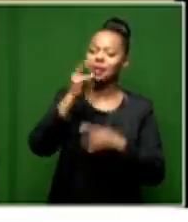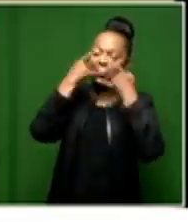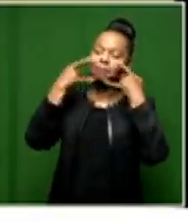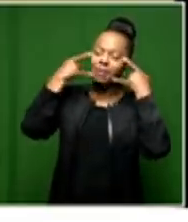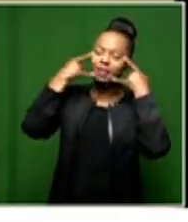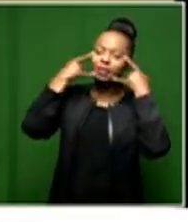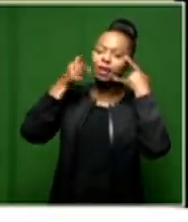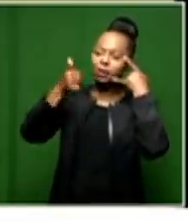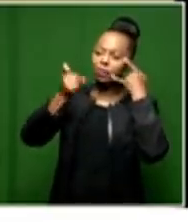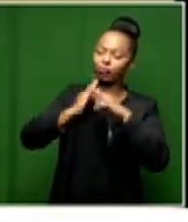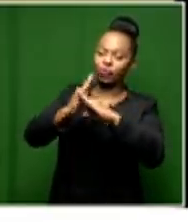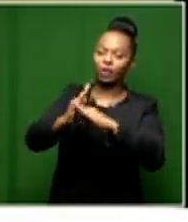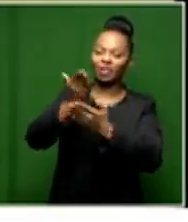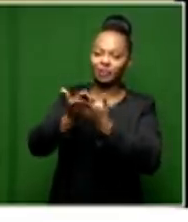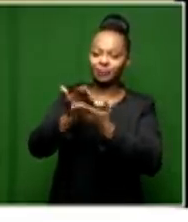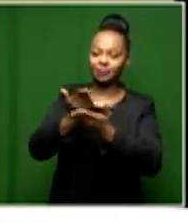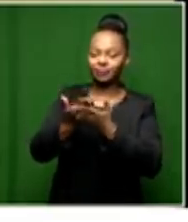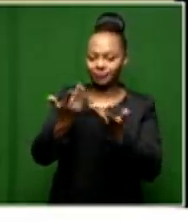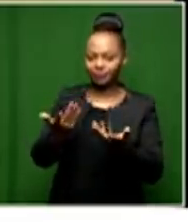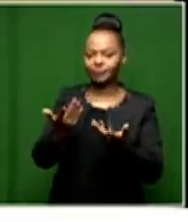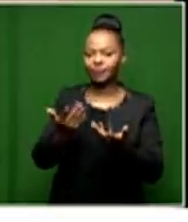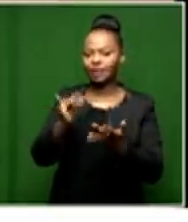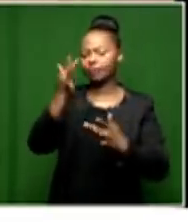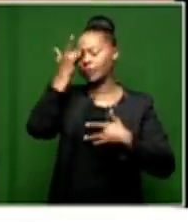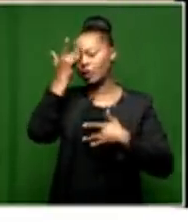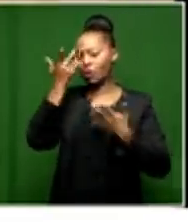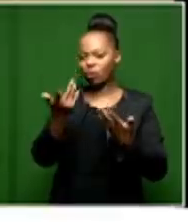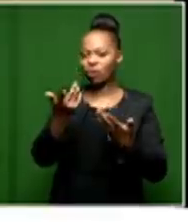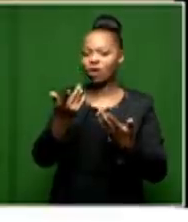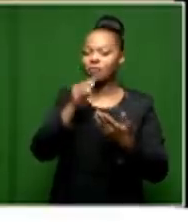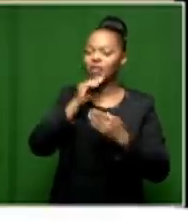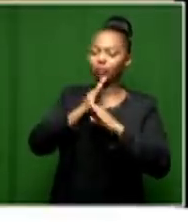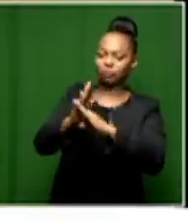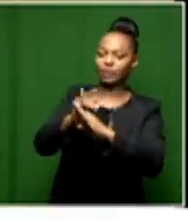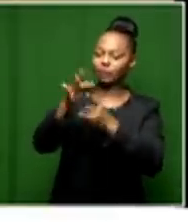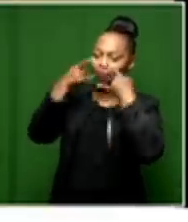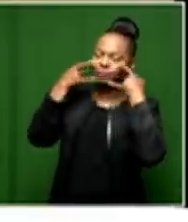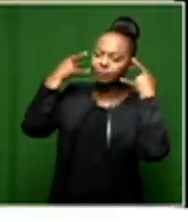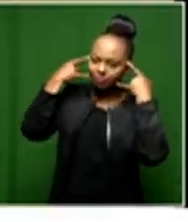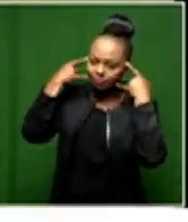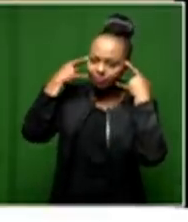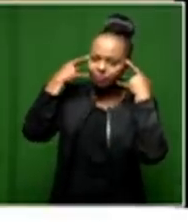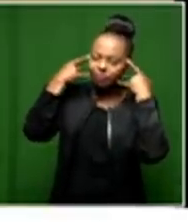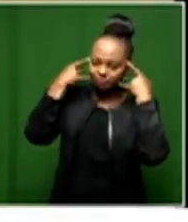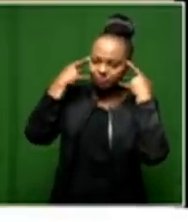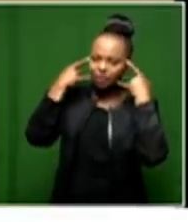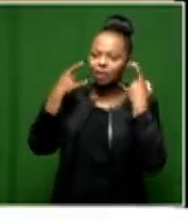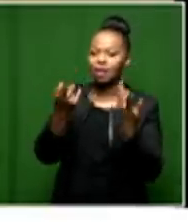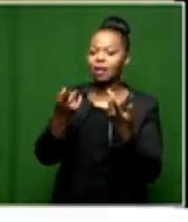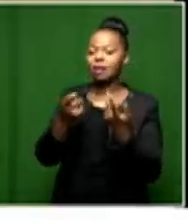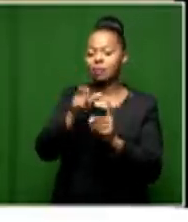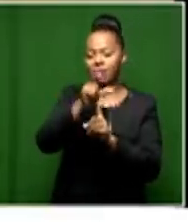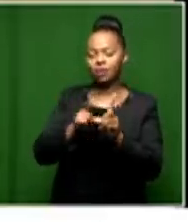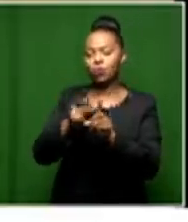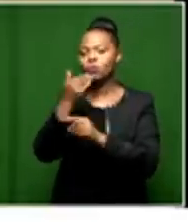The person who's infected, whether they're asymptomatic or not, will reduce the spread of the infection. The person who isn't infected will